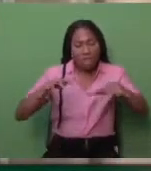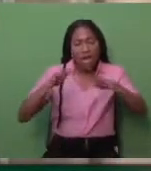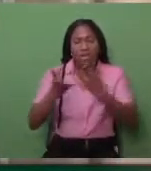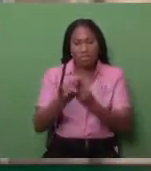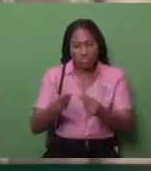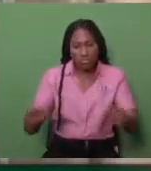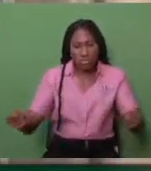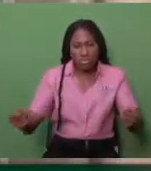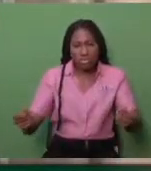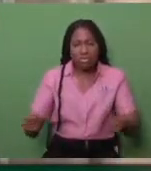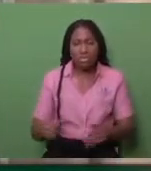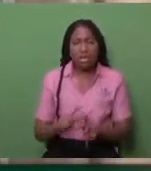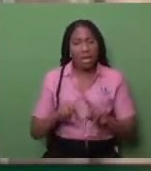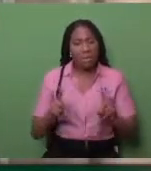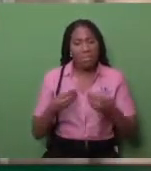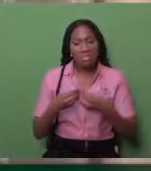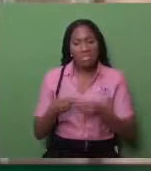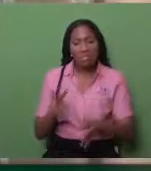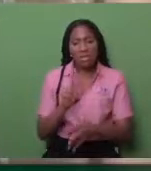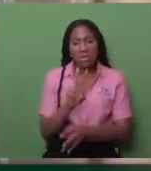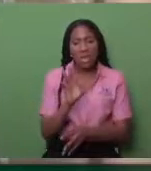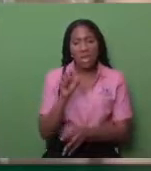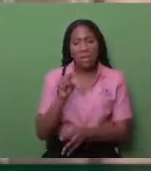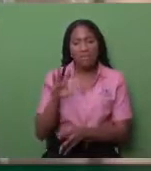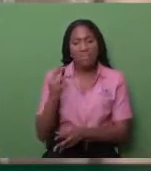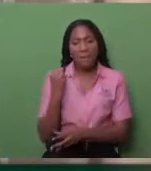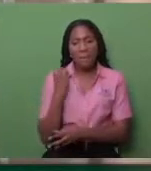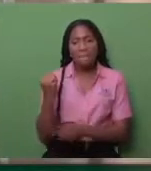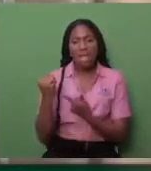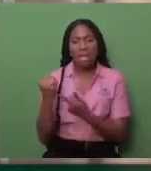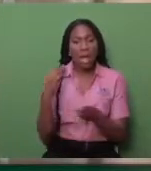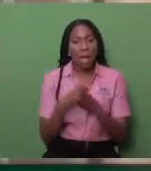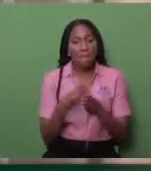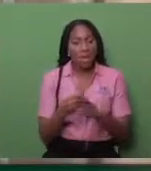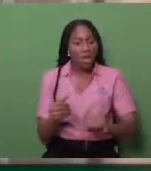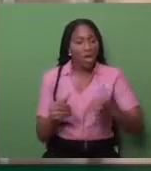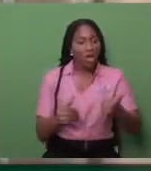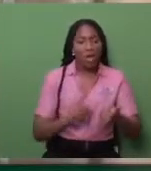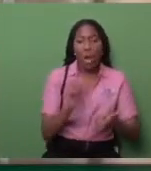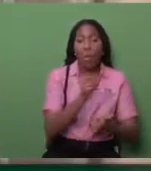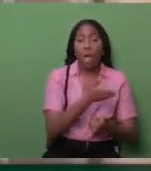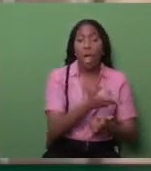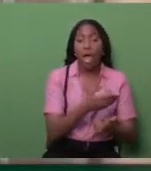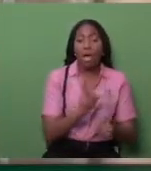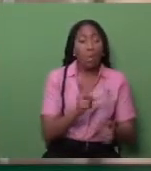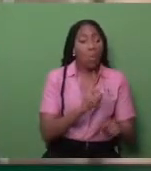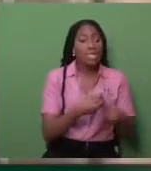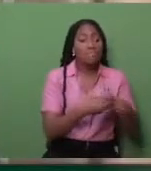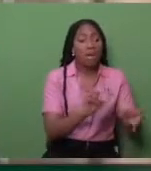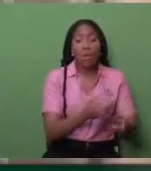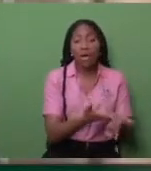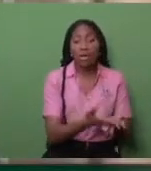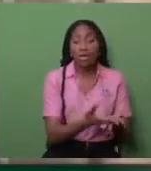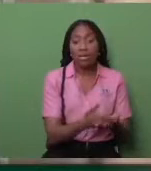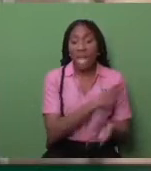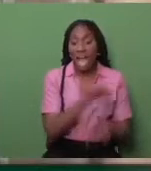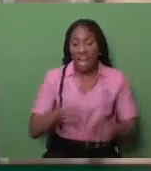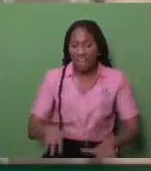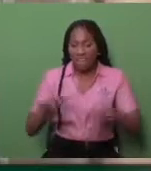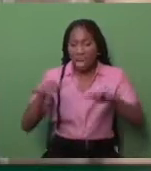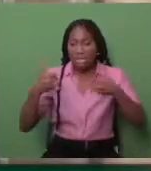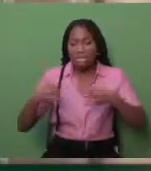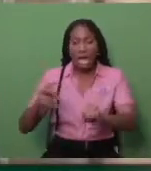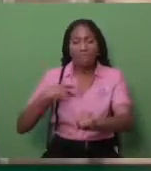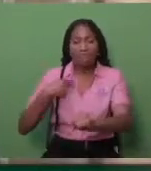spent? $29.5 million was spent. Where the other half gone? What did you do with it? And all the flooding continuing. While